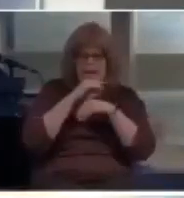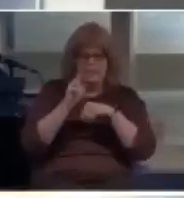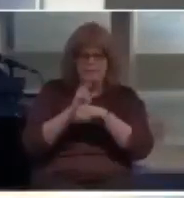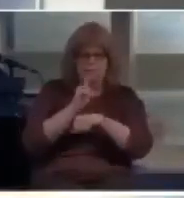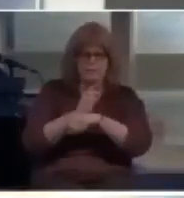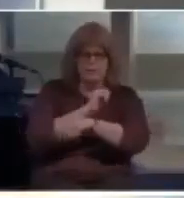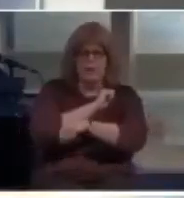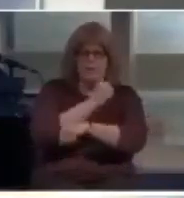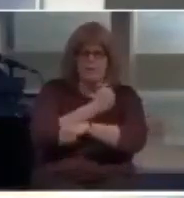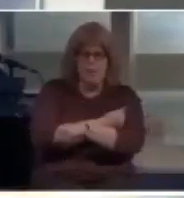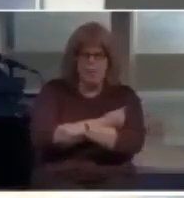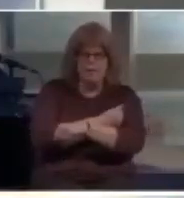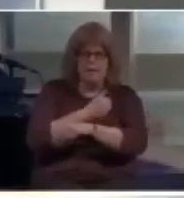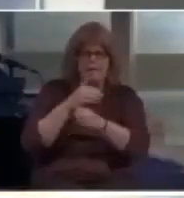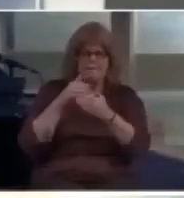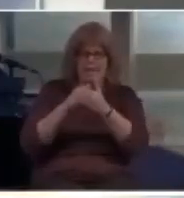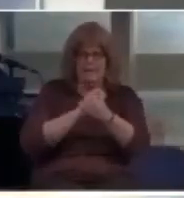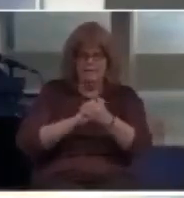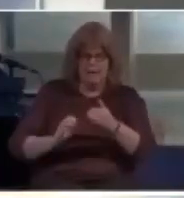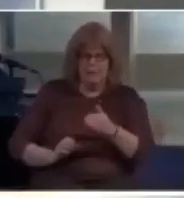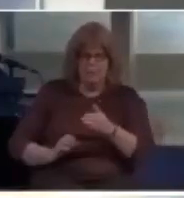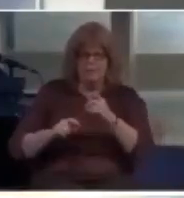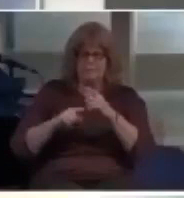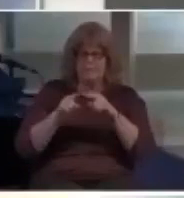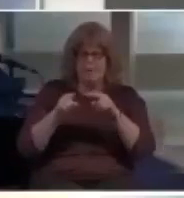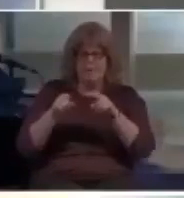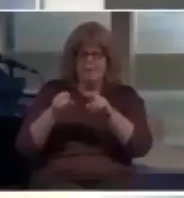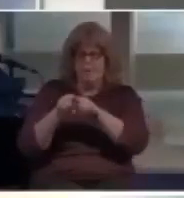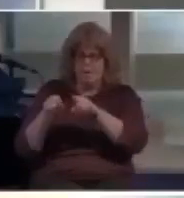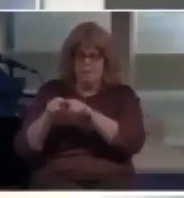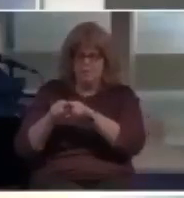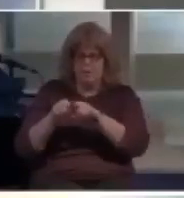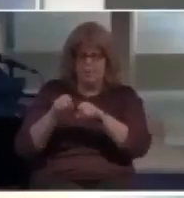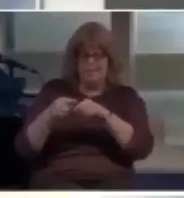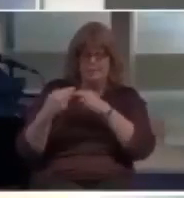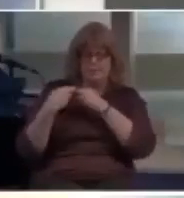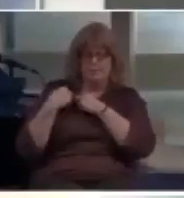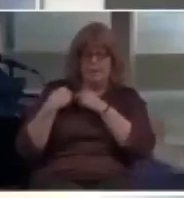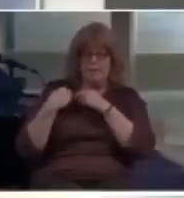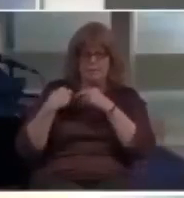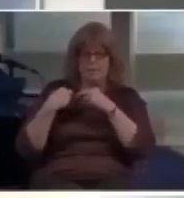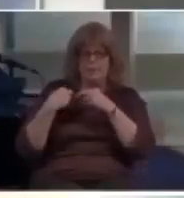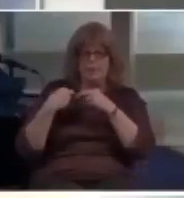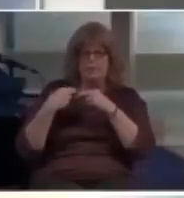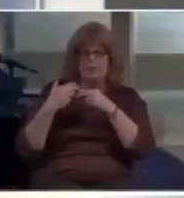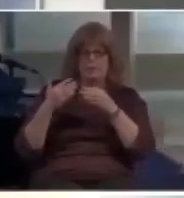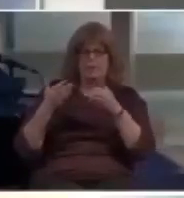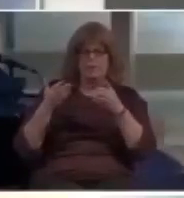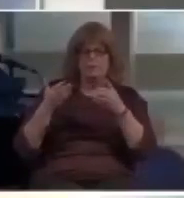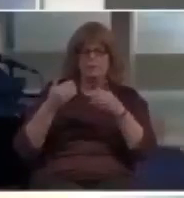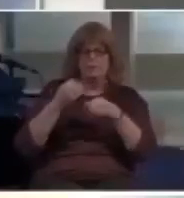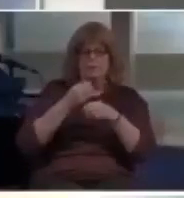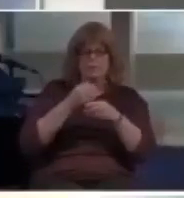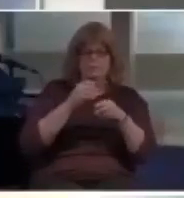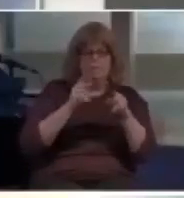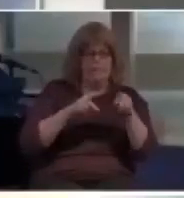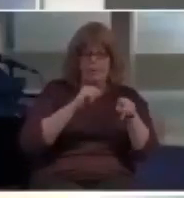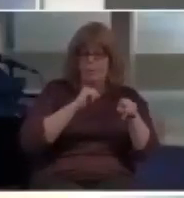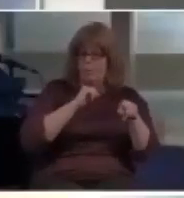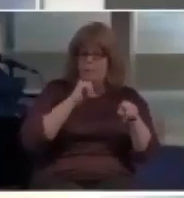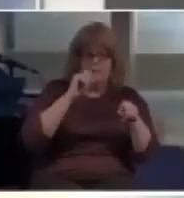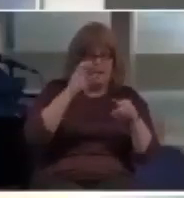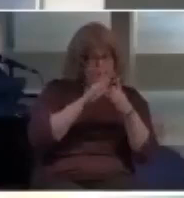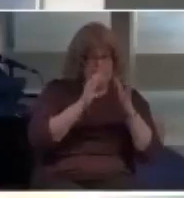authority of the Antichrist, but he is also, his responsibility is to bring the unbelievers of the